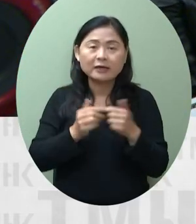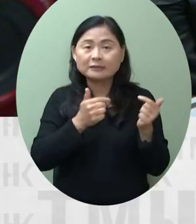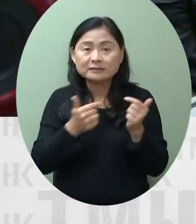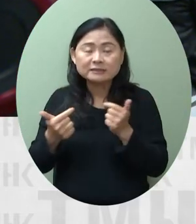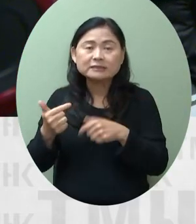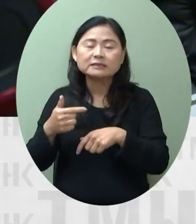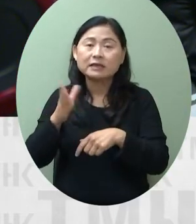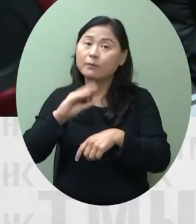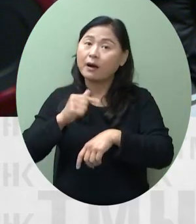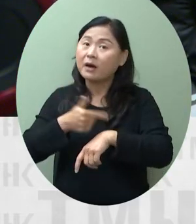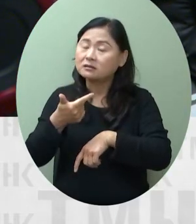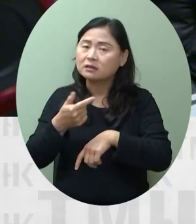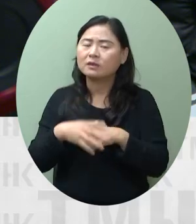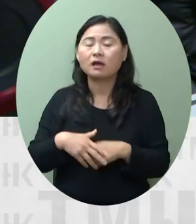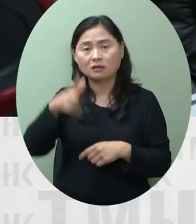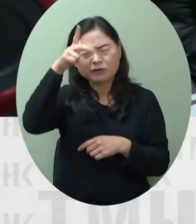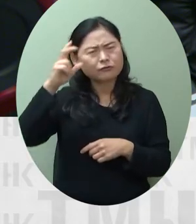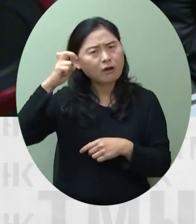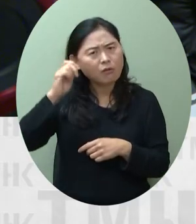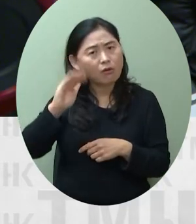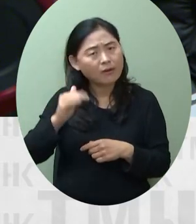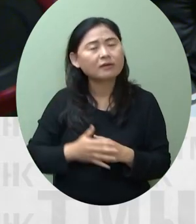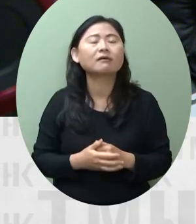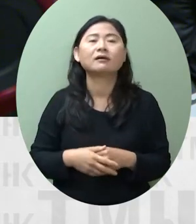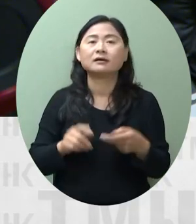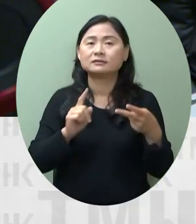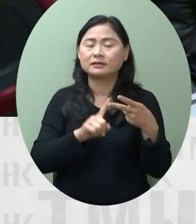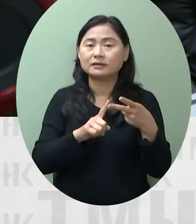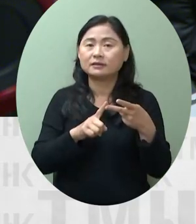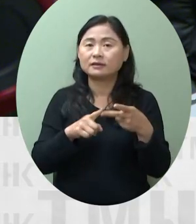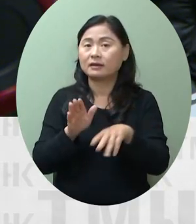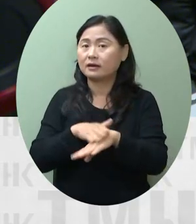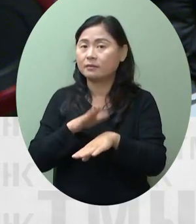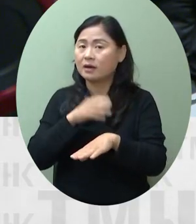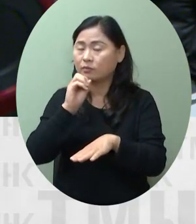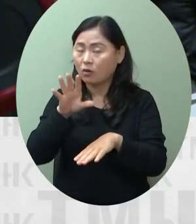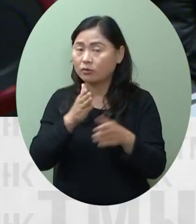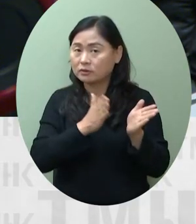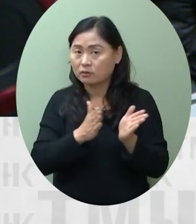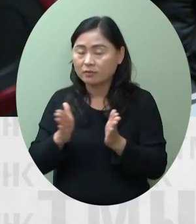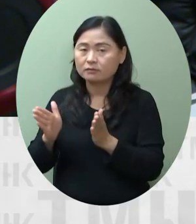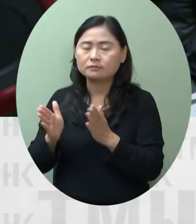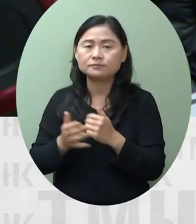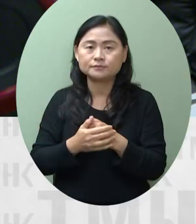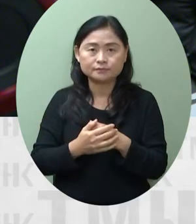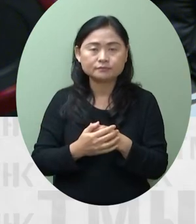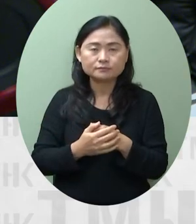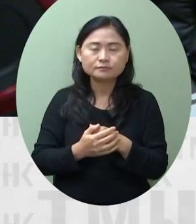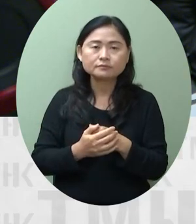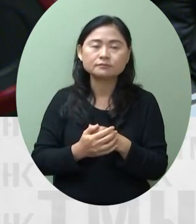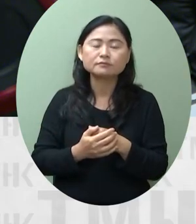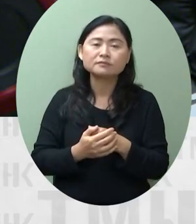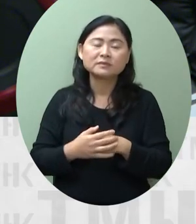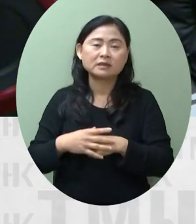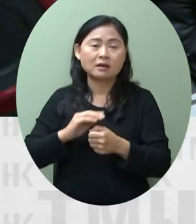secondly, about the arrangement you just announced that the vaccine bubble will be rolled out earlier. So are